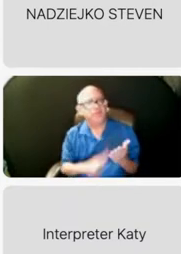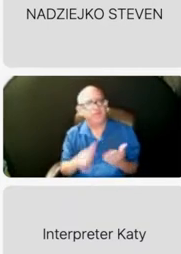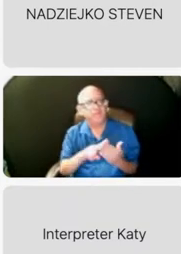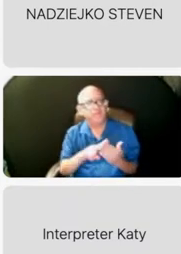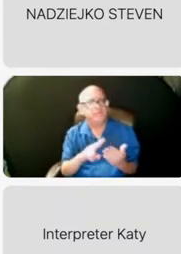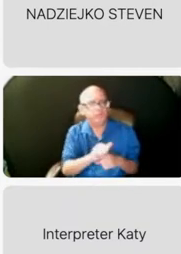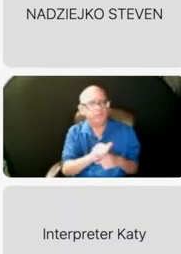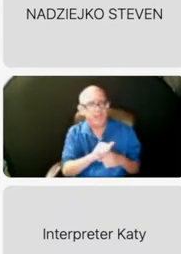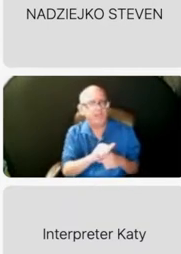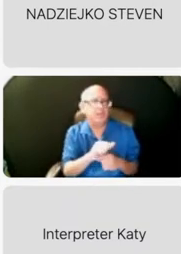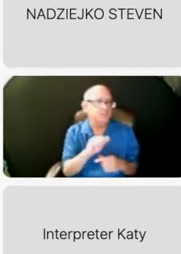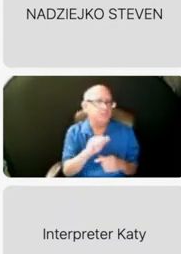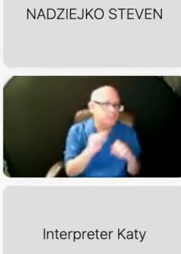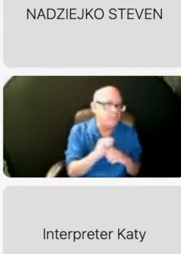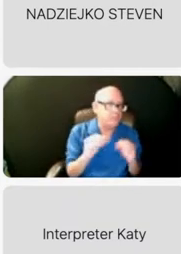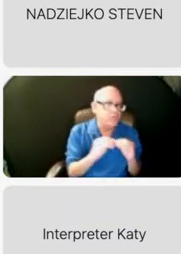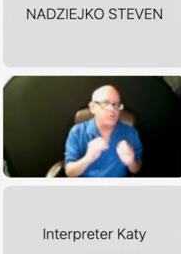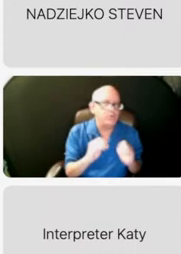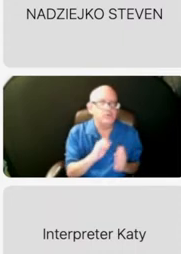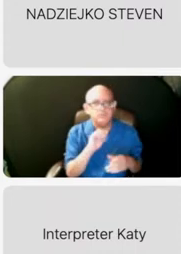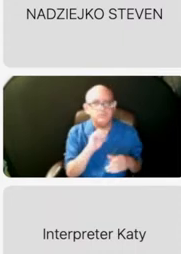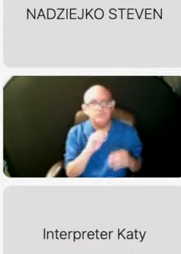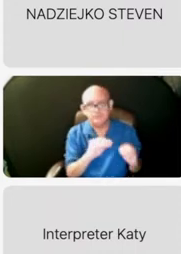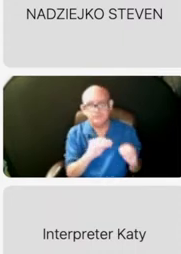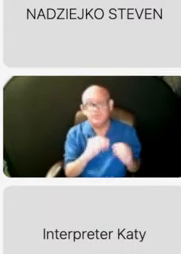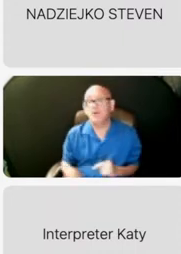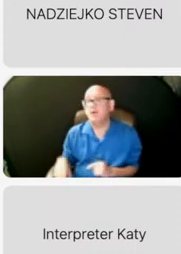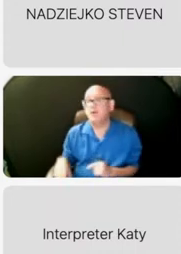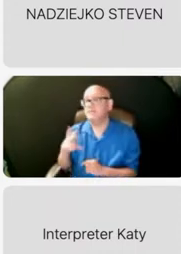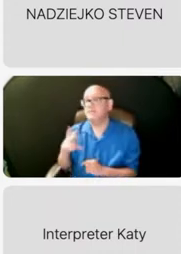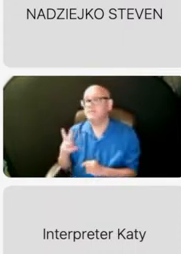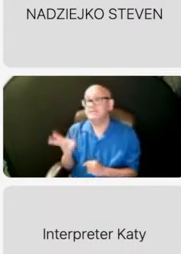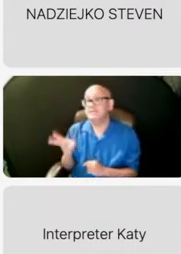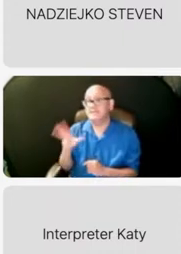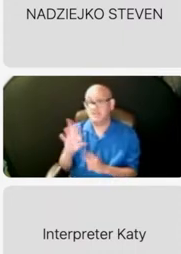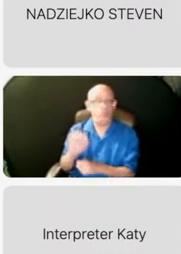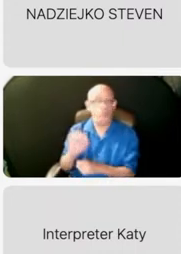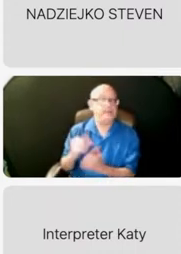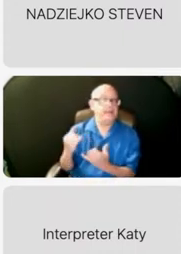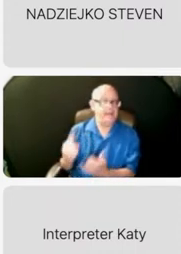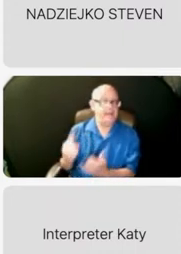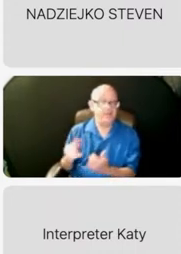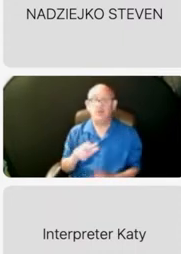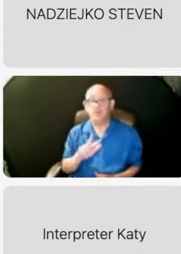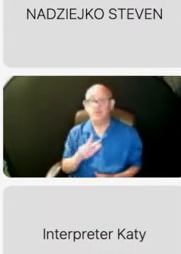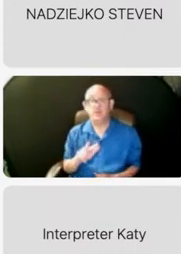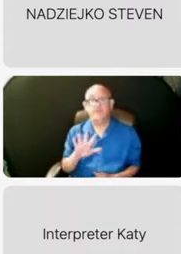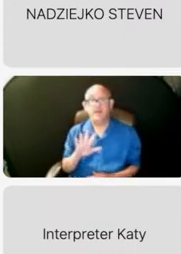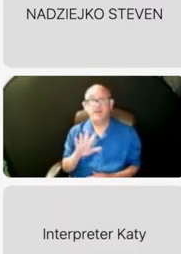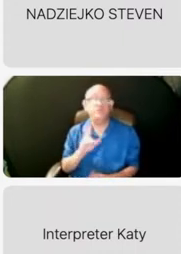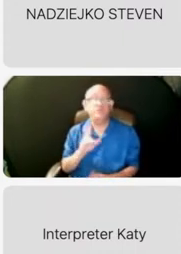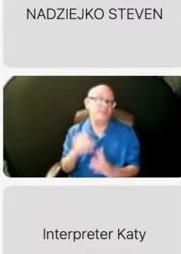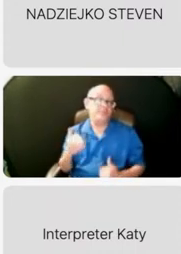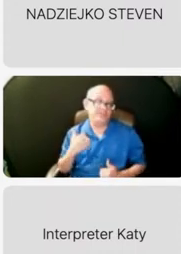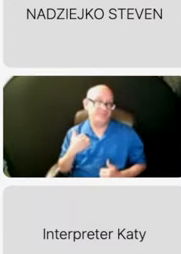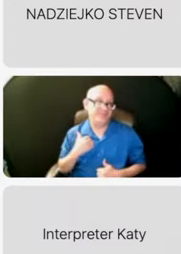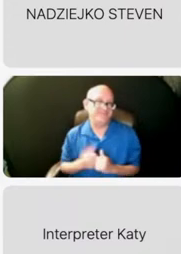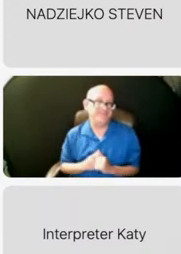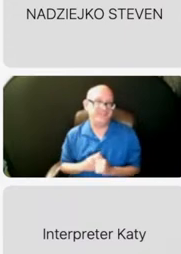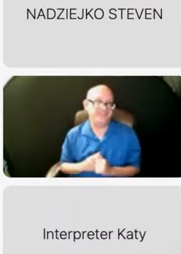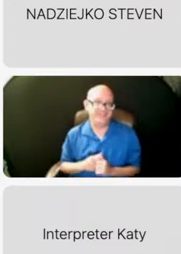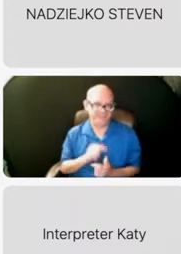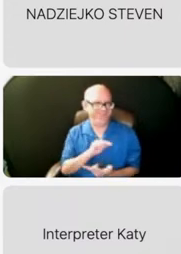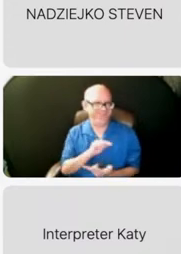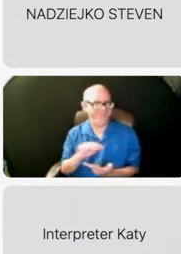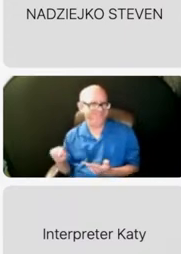669 are working now and 35 are in the military so i think it's really uh you know and the